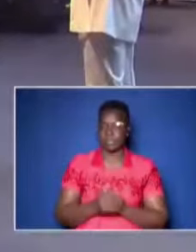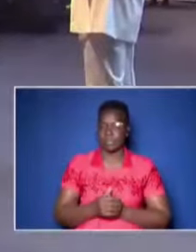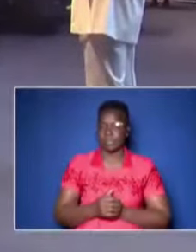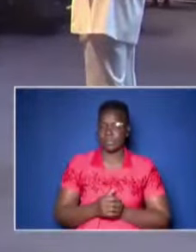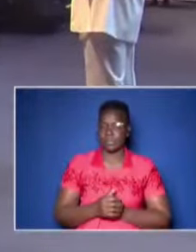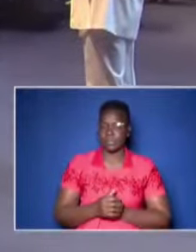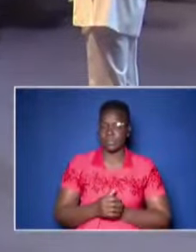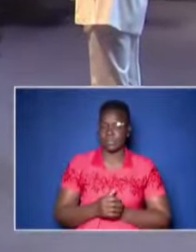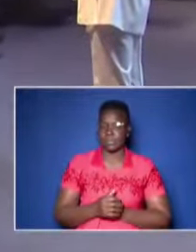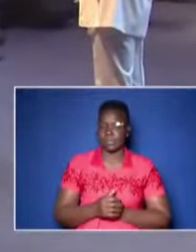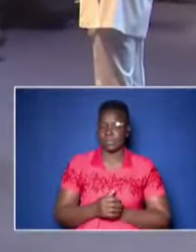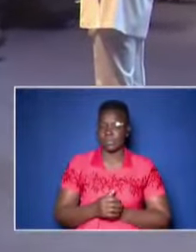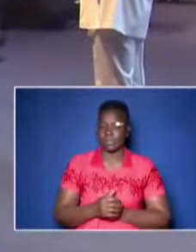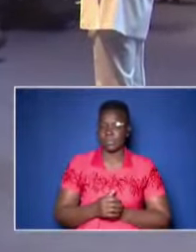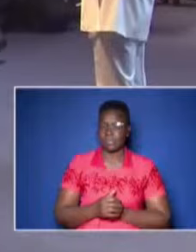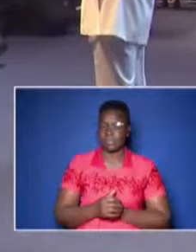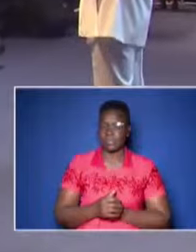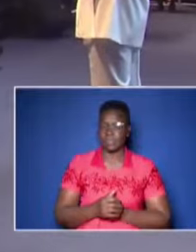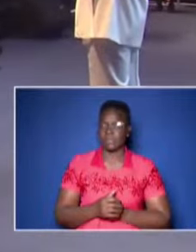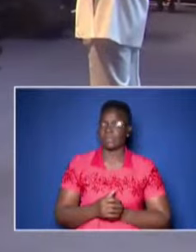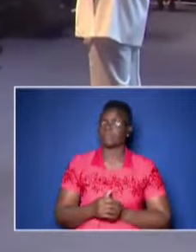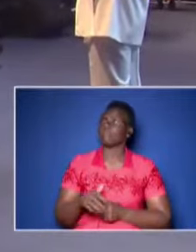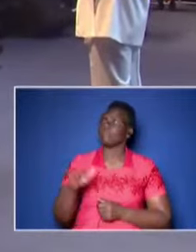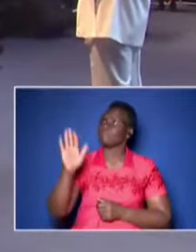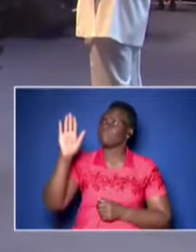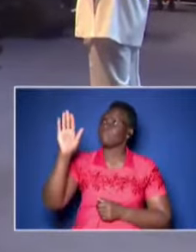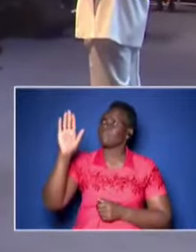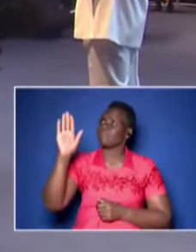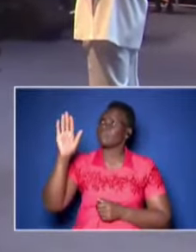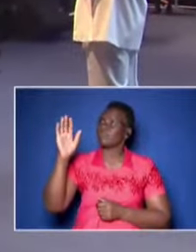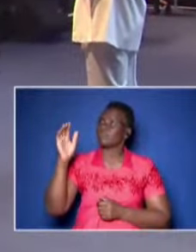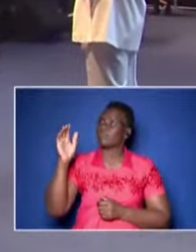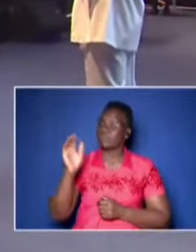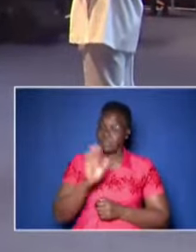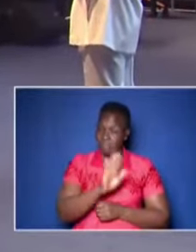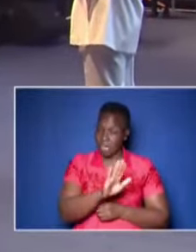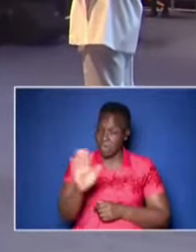cry answer the